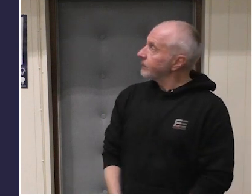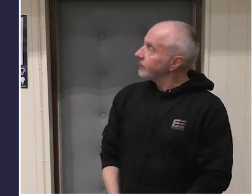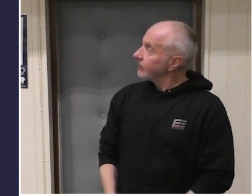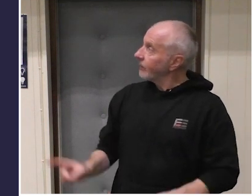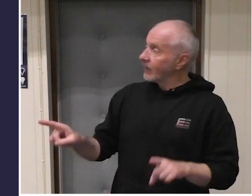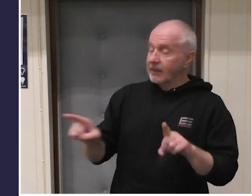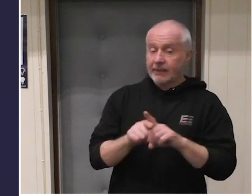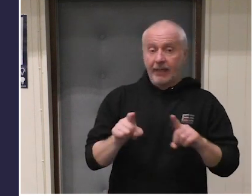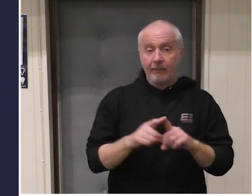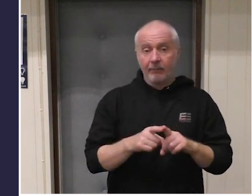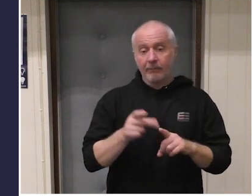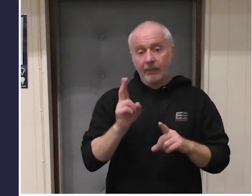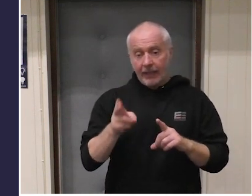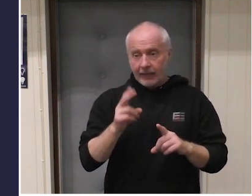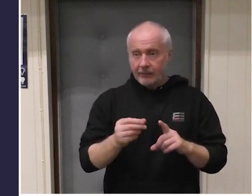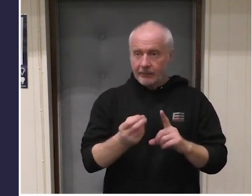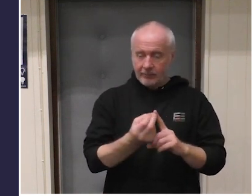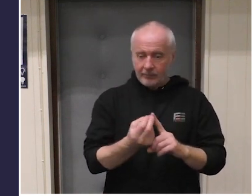Same process happens again,